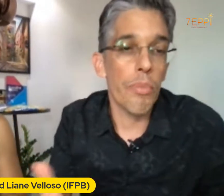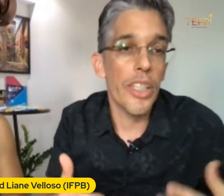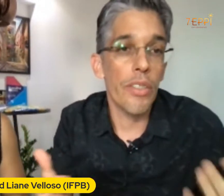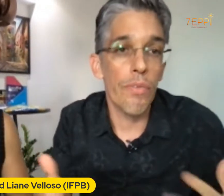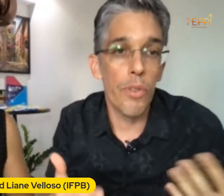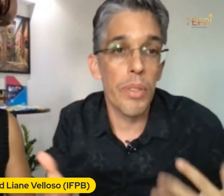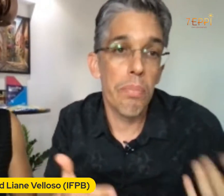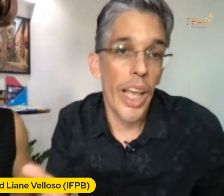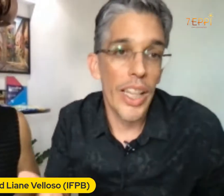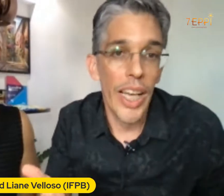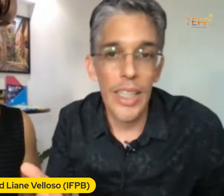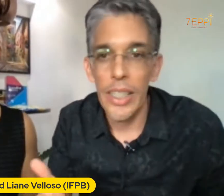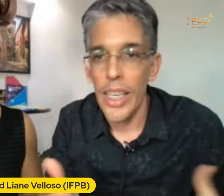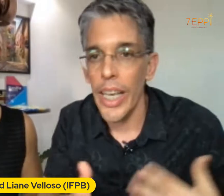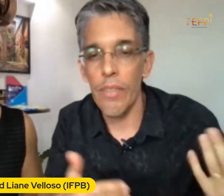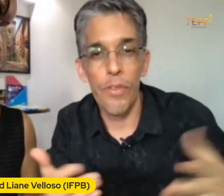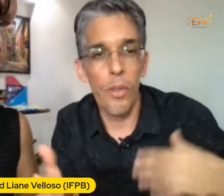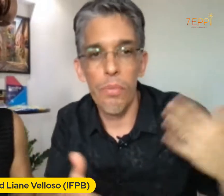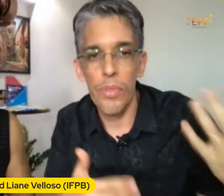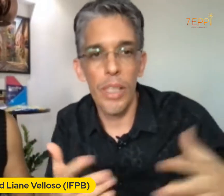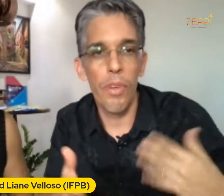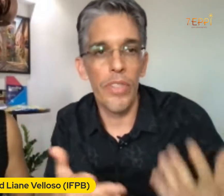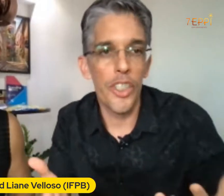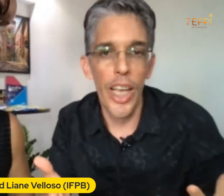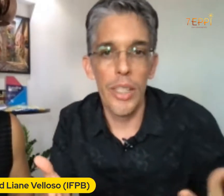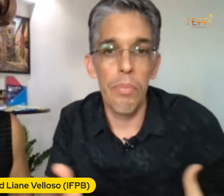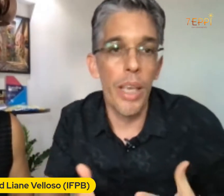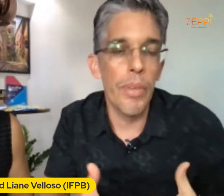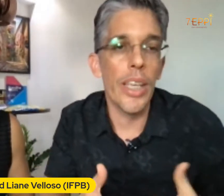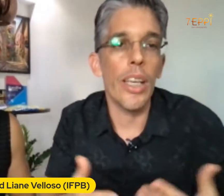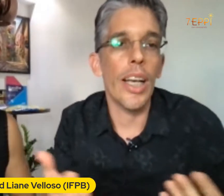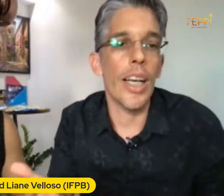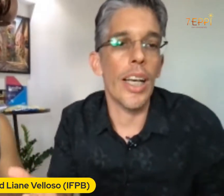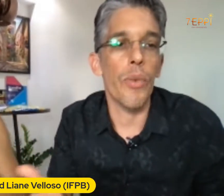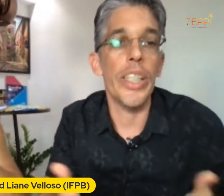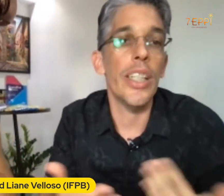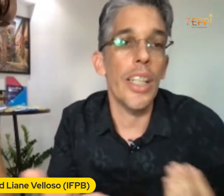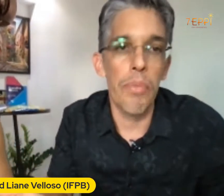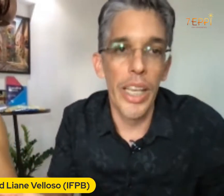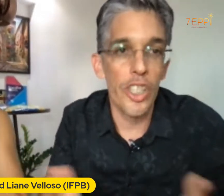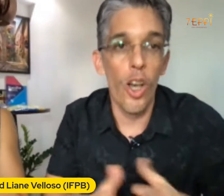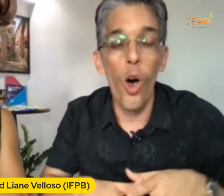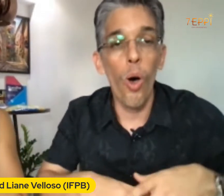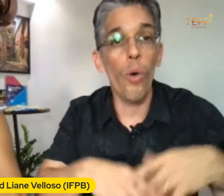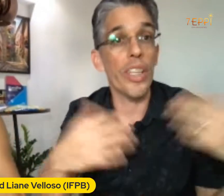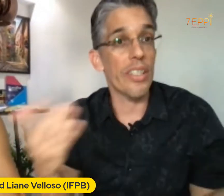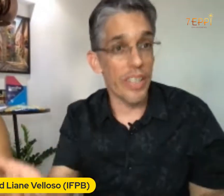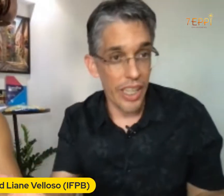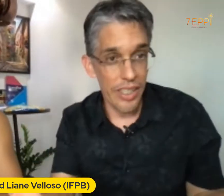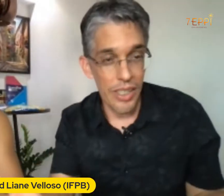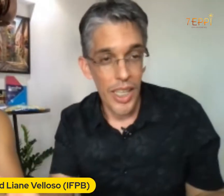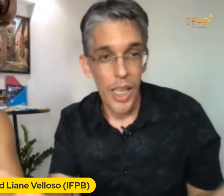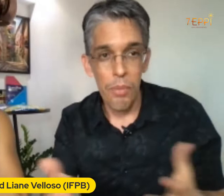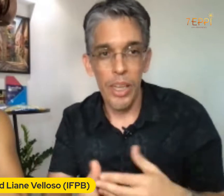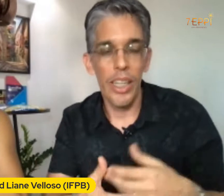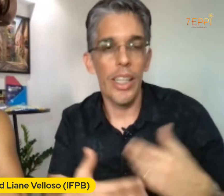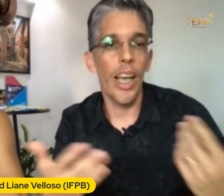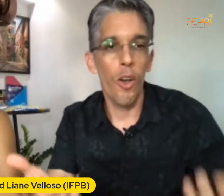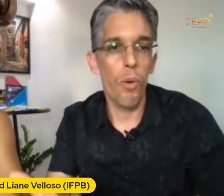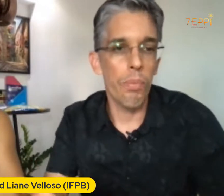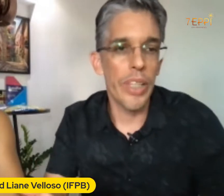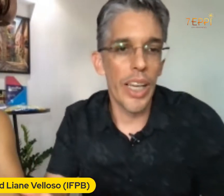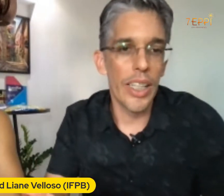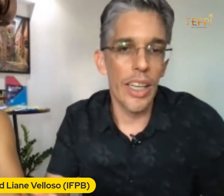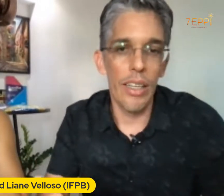this information from the Padlet and from some of the chats. Maybe we didn't mention all the states, but